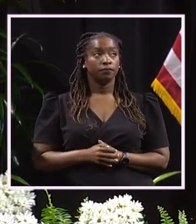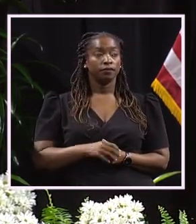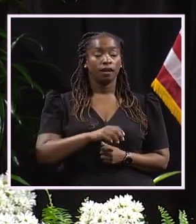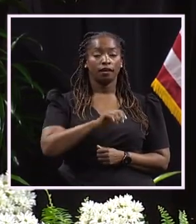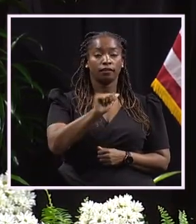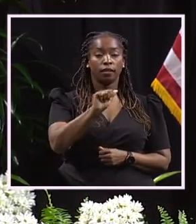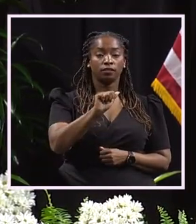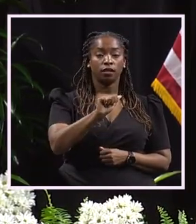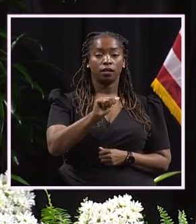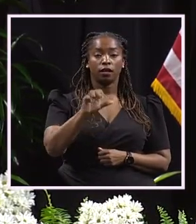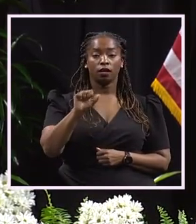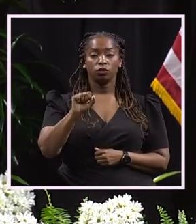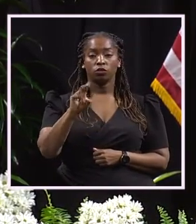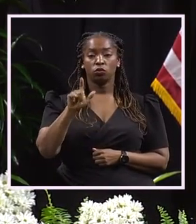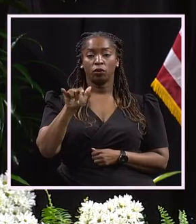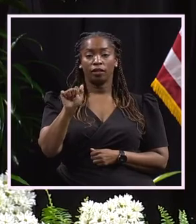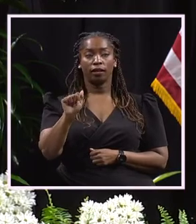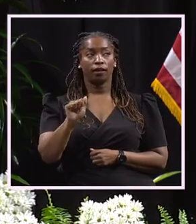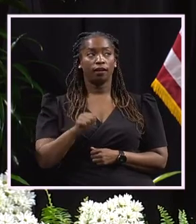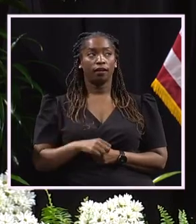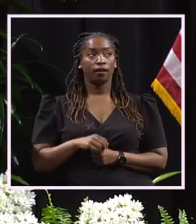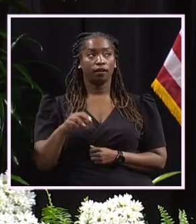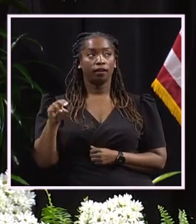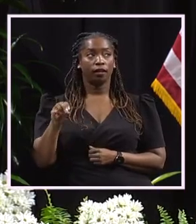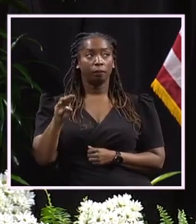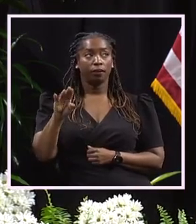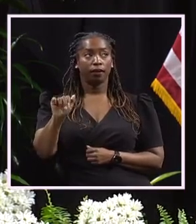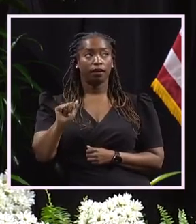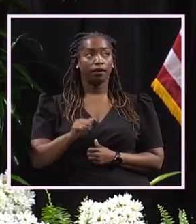Atanja Suklia, MBA.